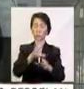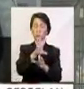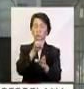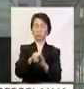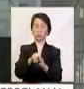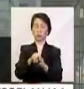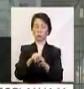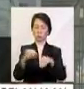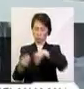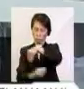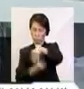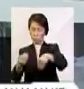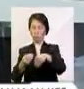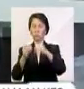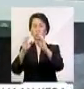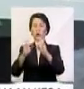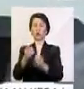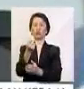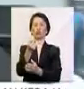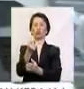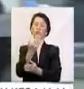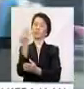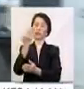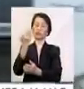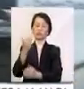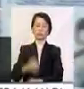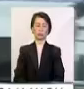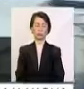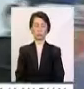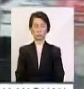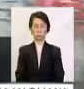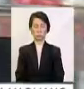melibatkan transaksi secara tunai.